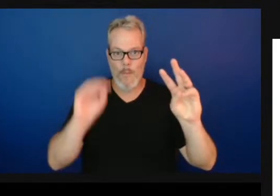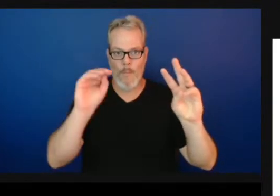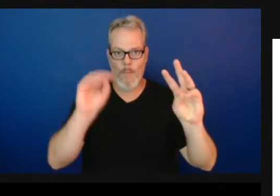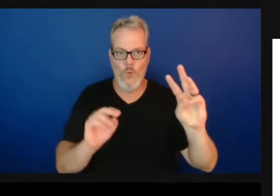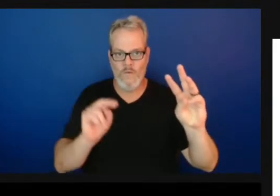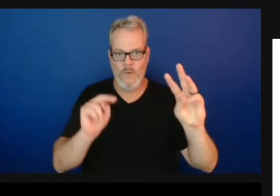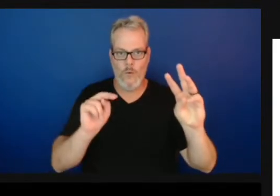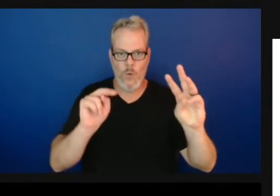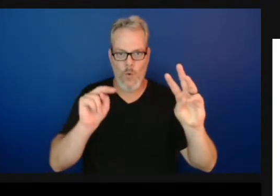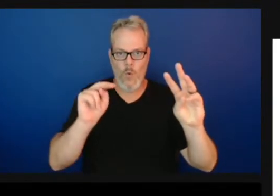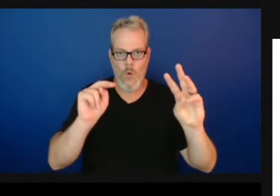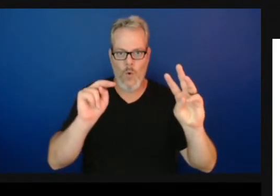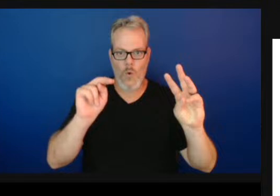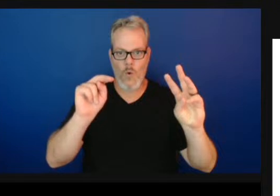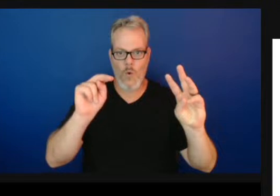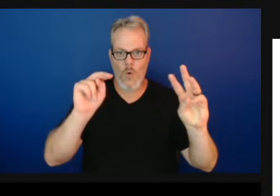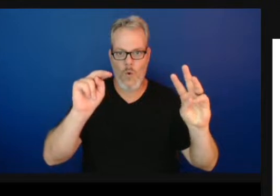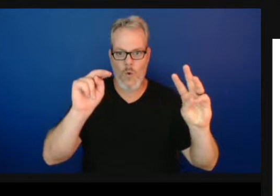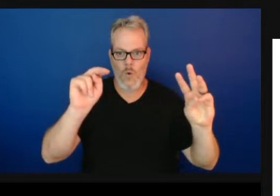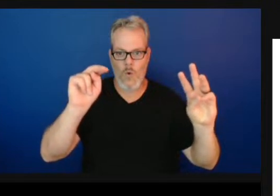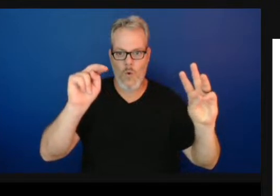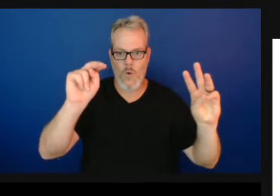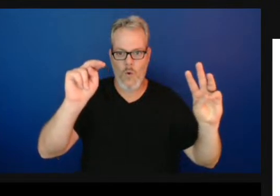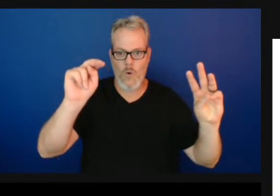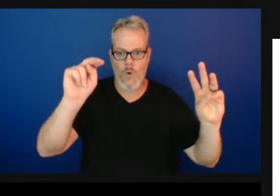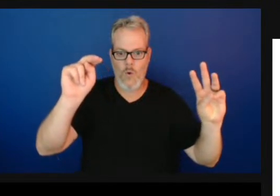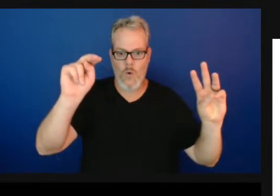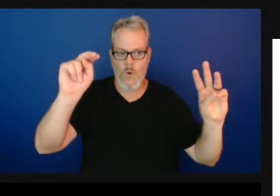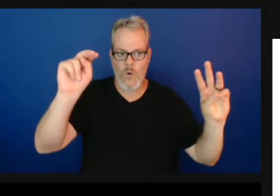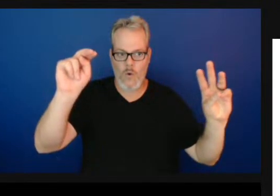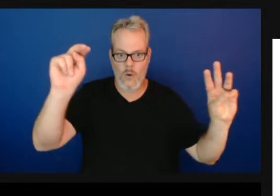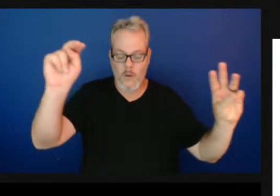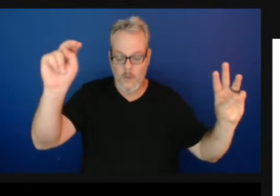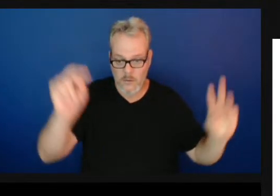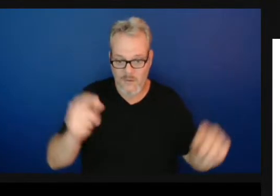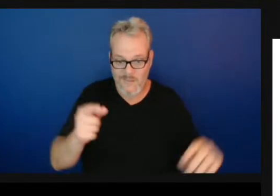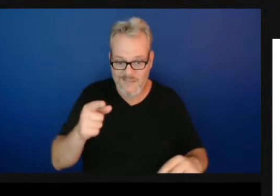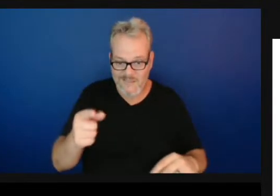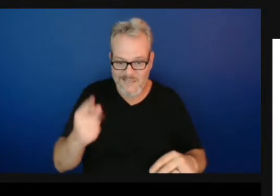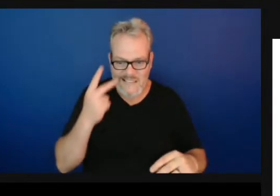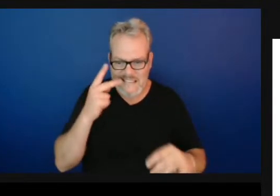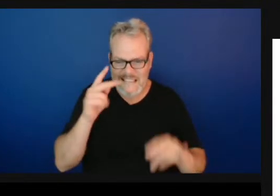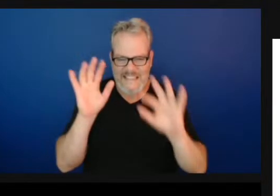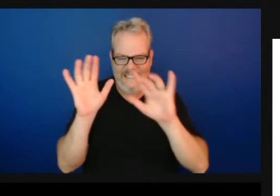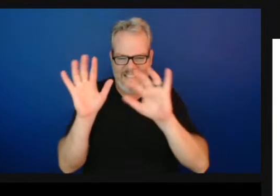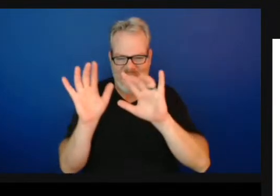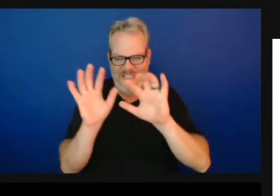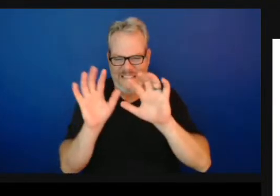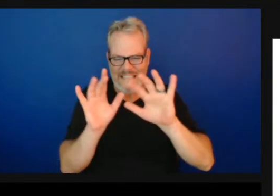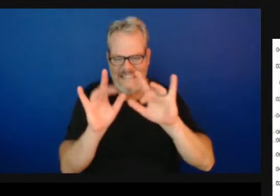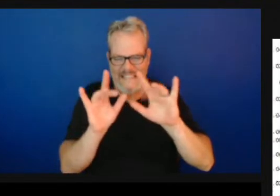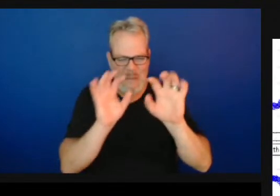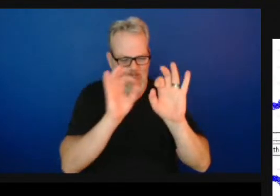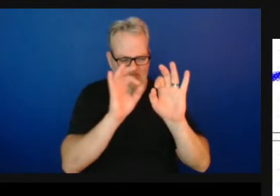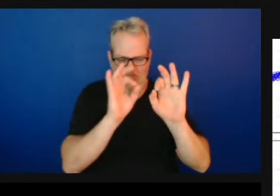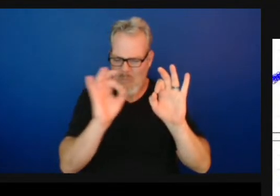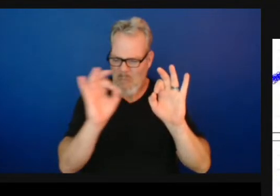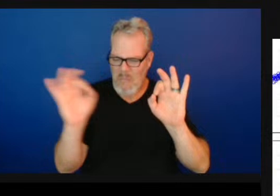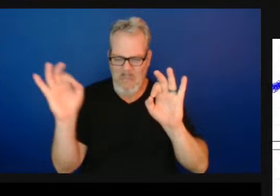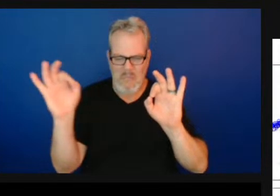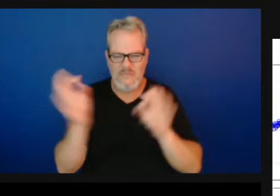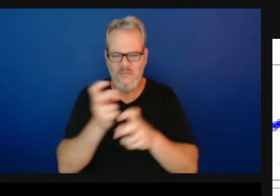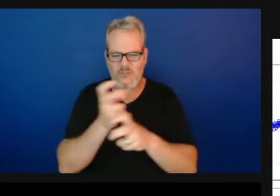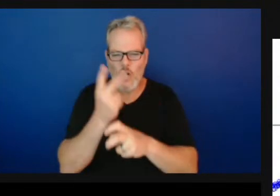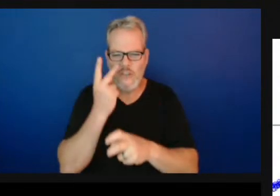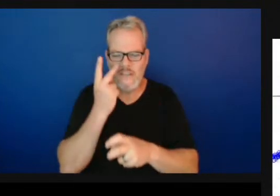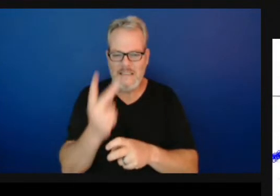really convincingly going upwards. There's a lot of scatter through the back part of this graph here, so I wouldn't really say I'm convinced here. But you get